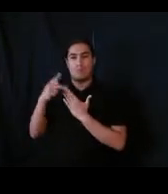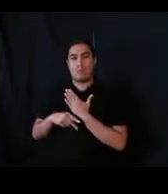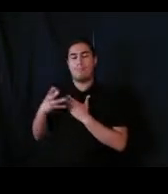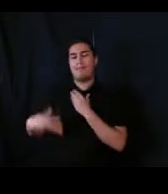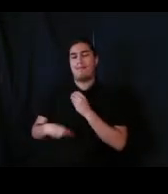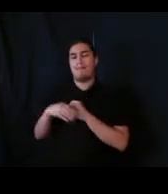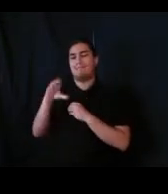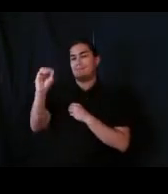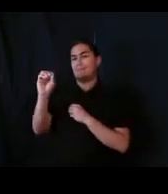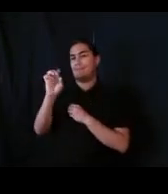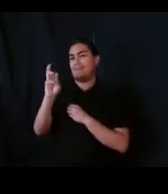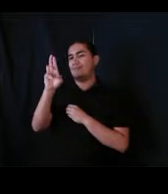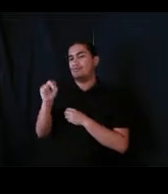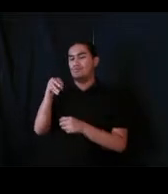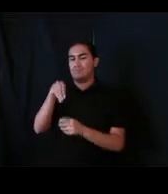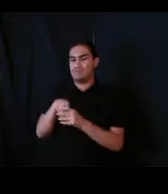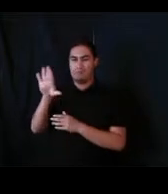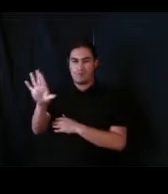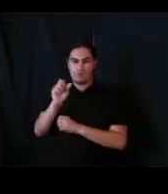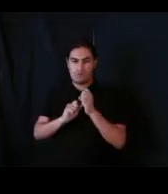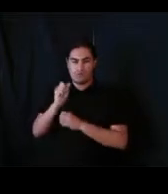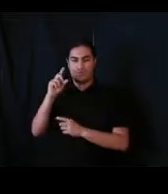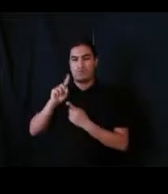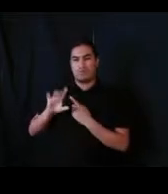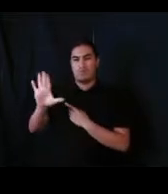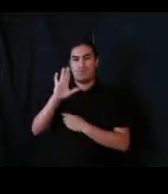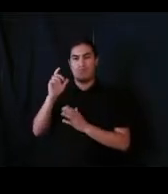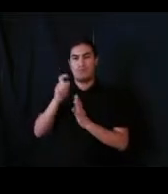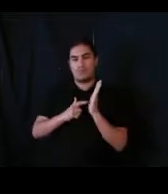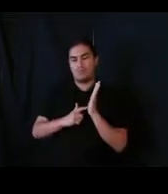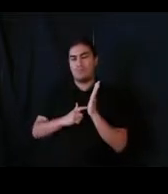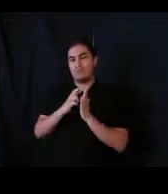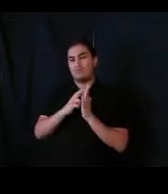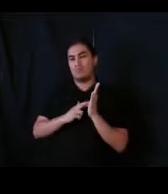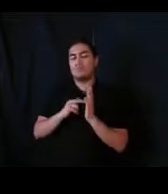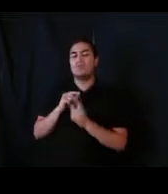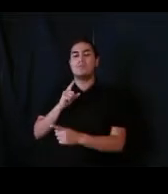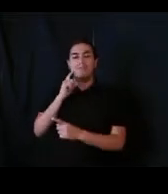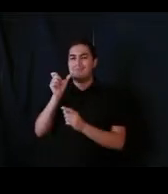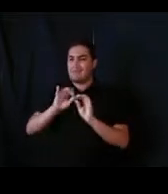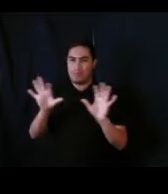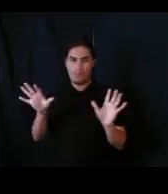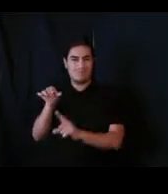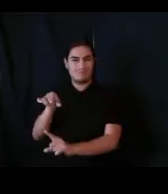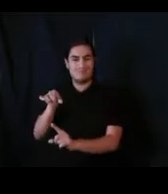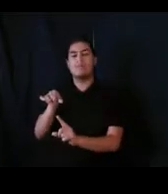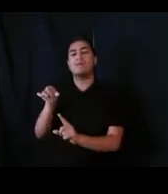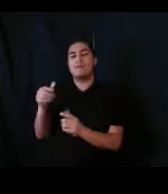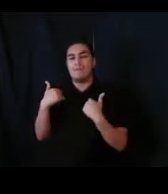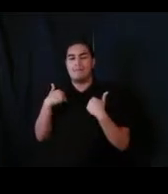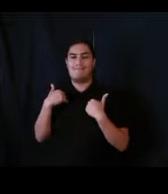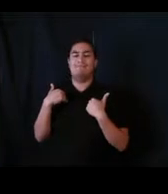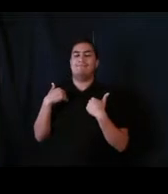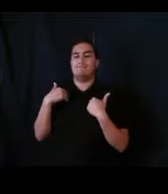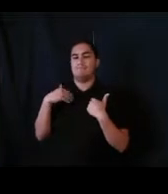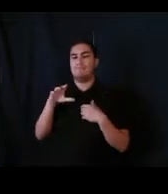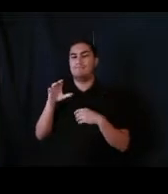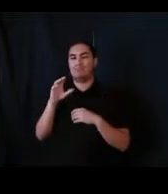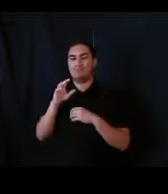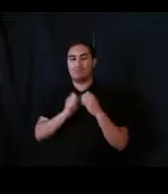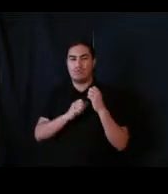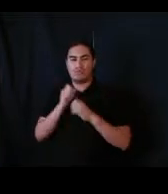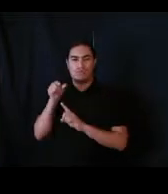infrastructure to the evaluation criteria as it's not currently listed there investing in zero emission infrastructure would help accelerate